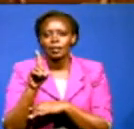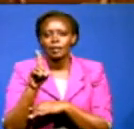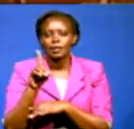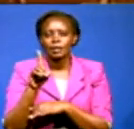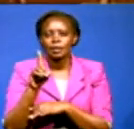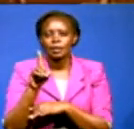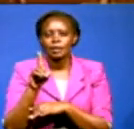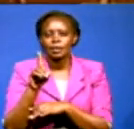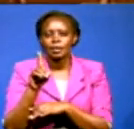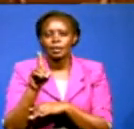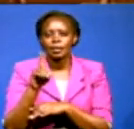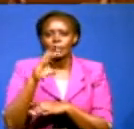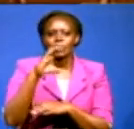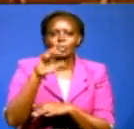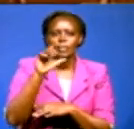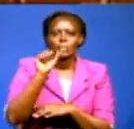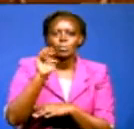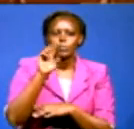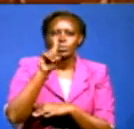181, clause 1D,